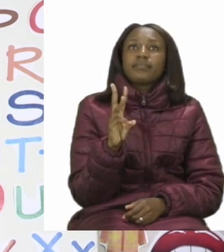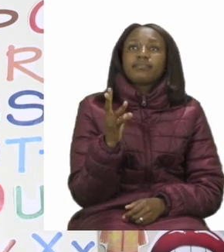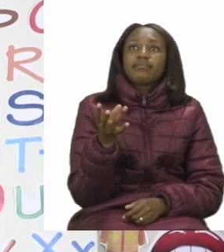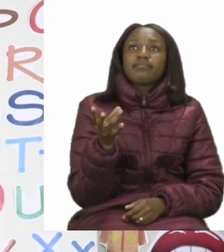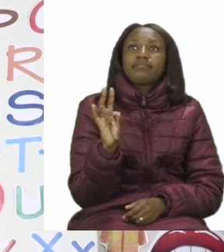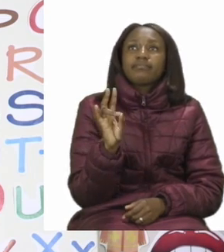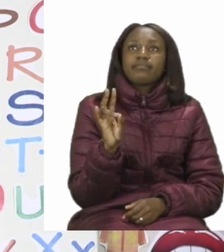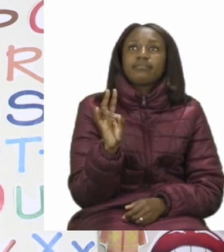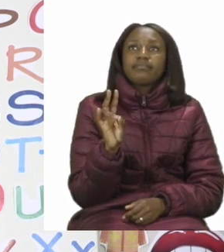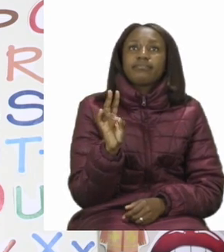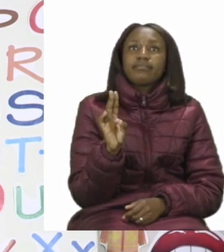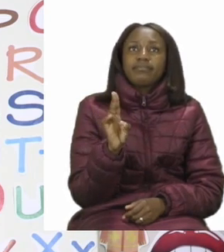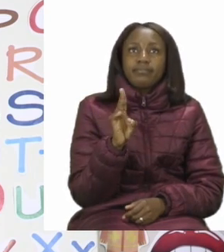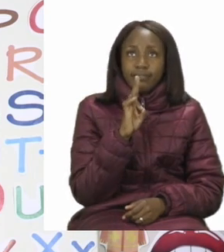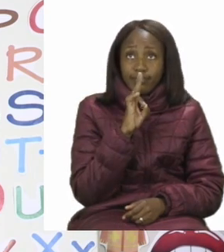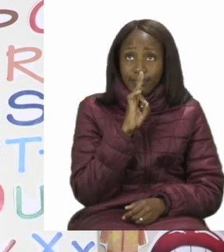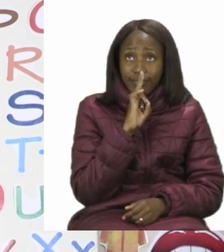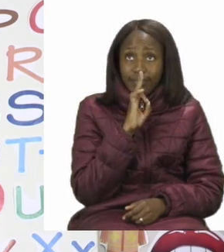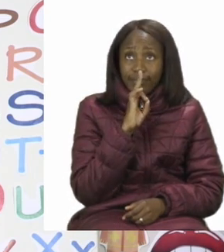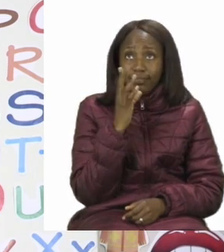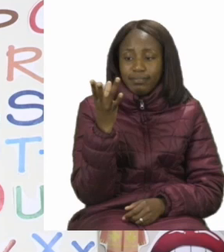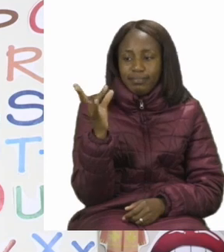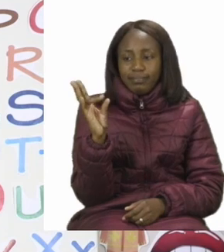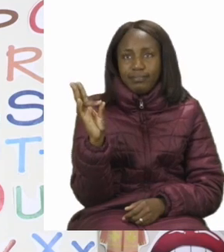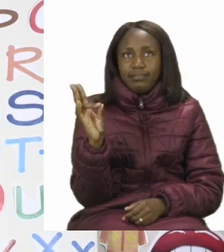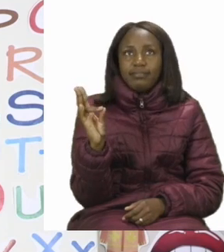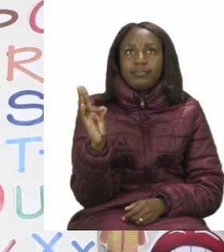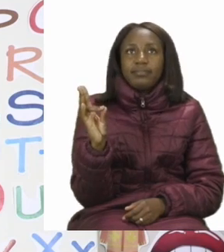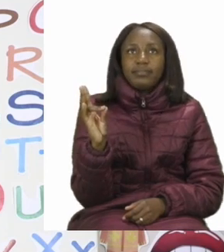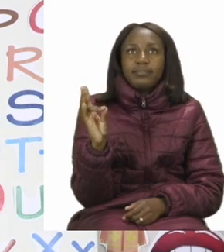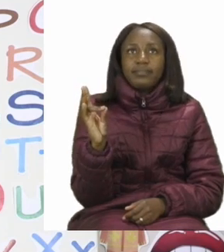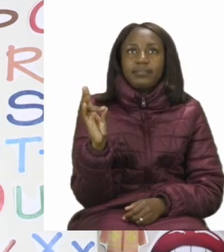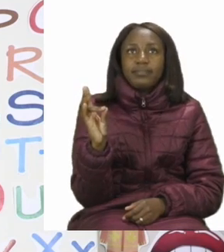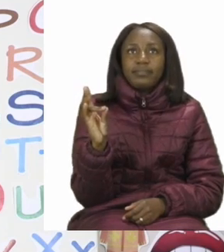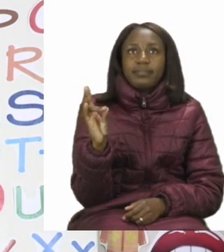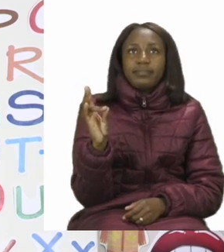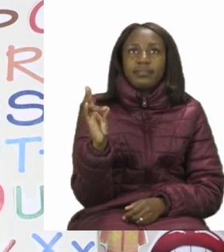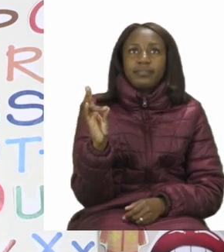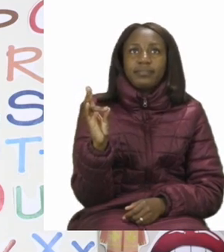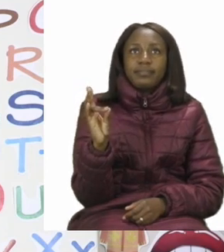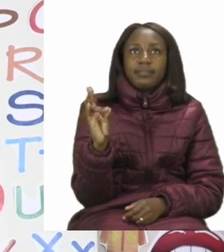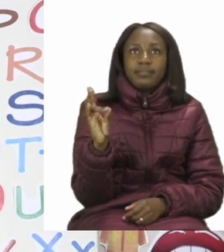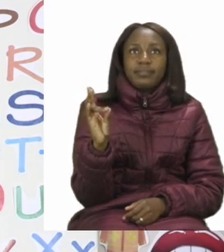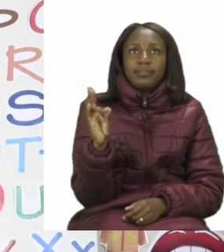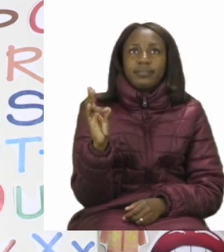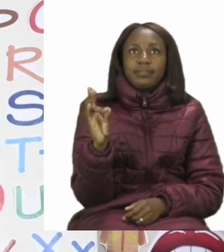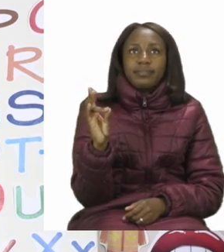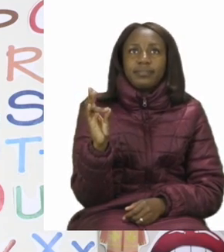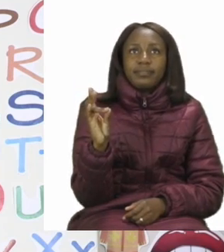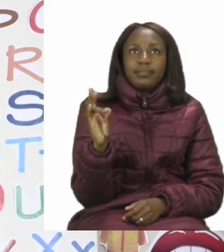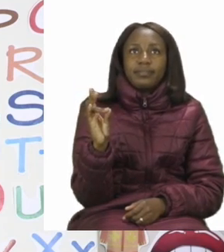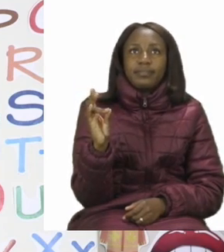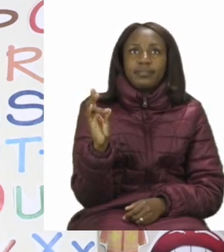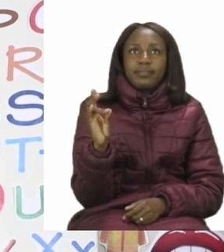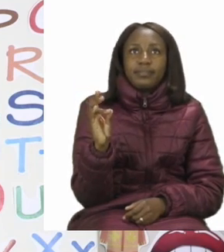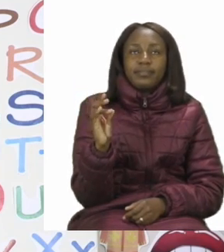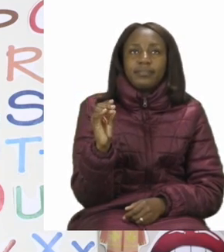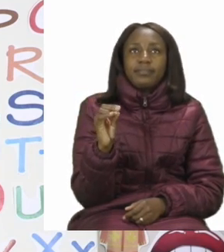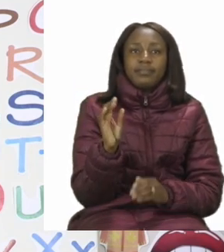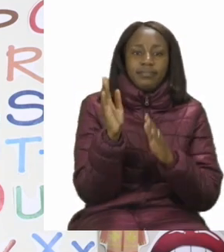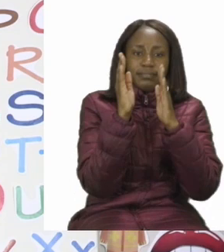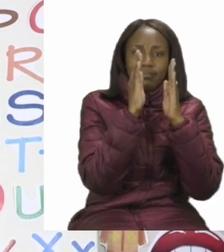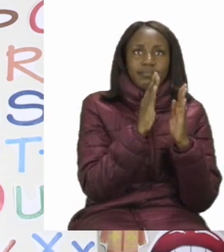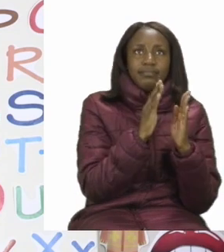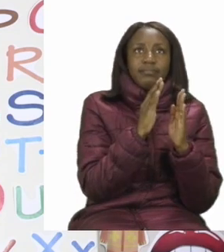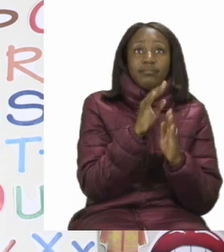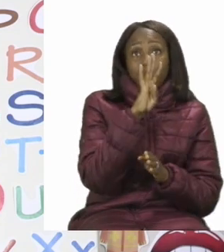6, 7. So our answer is 7. Then we move on by